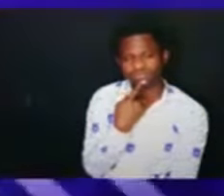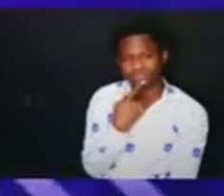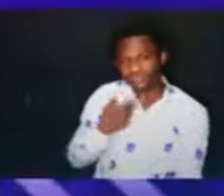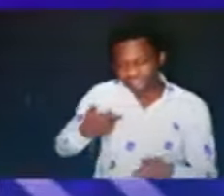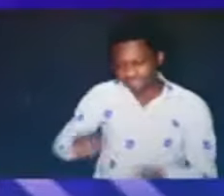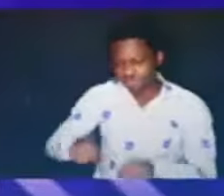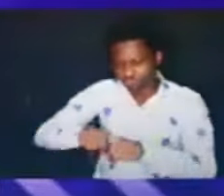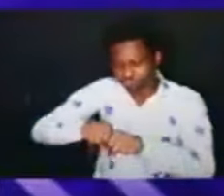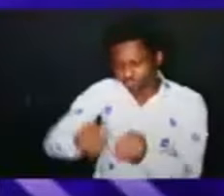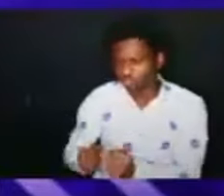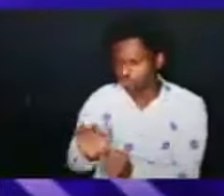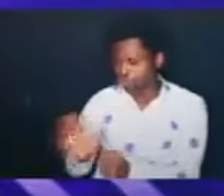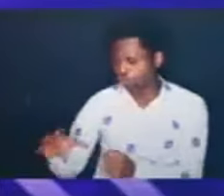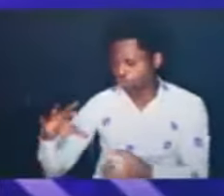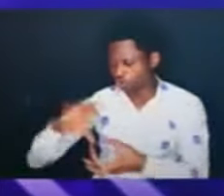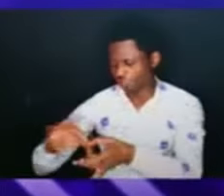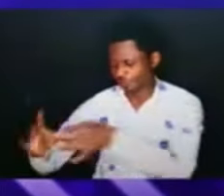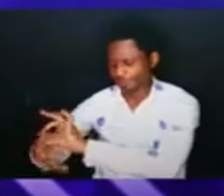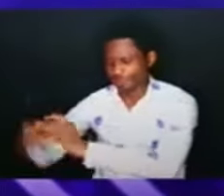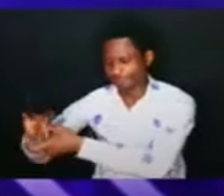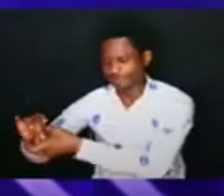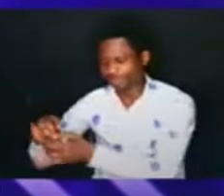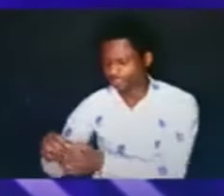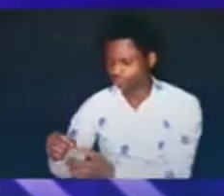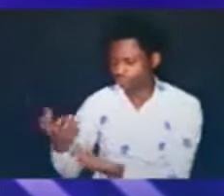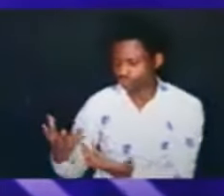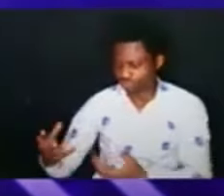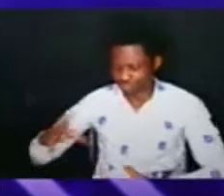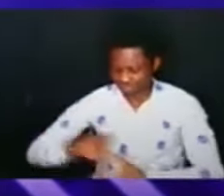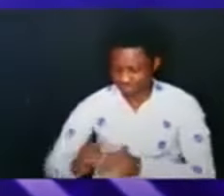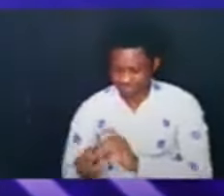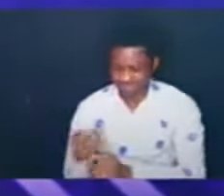let us break their chains and throw off their shackles.